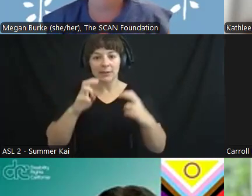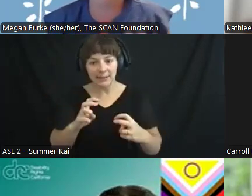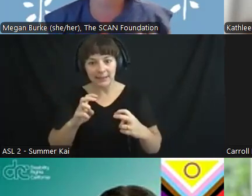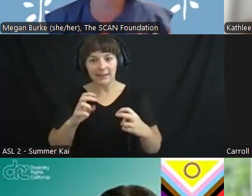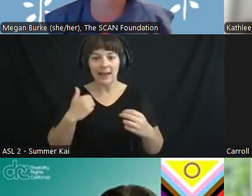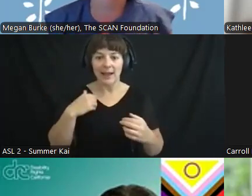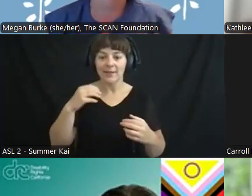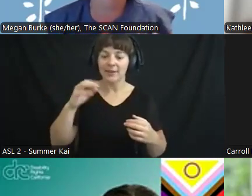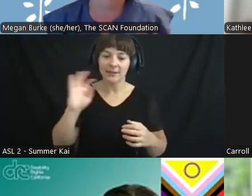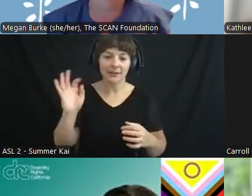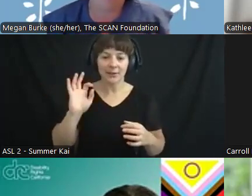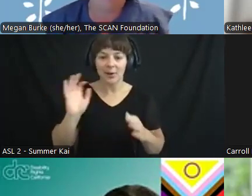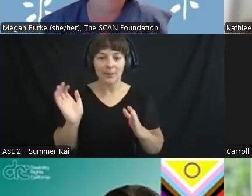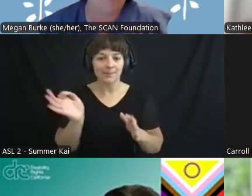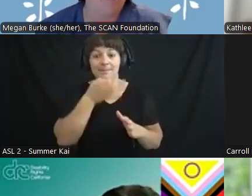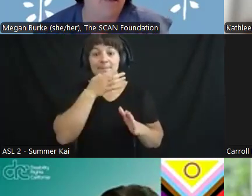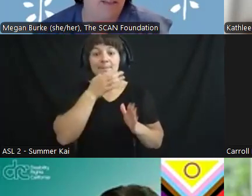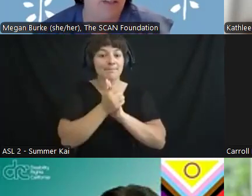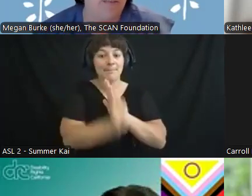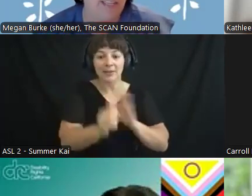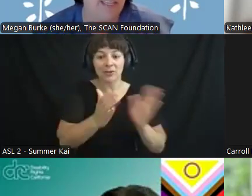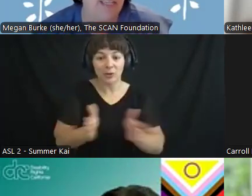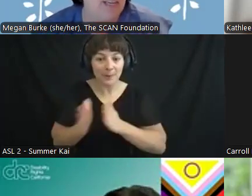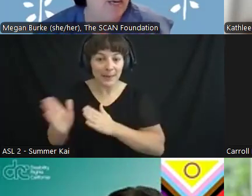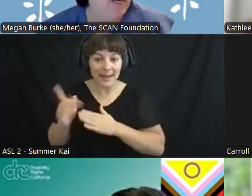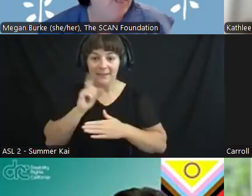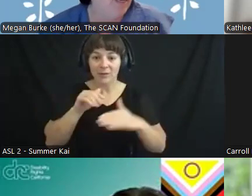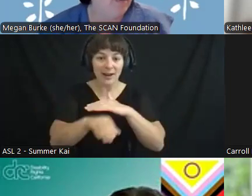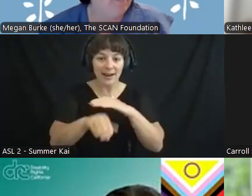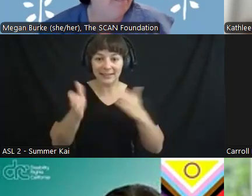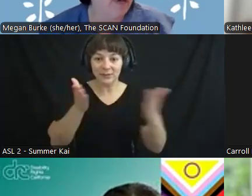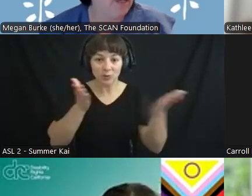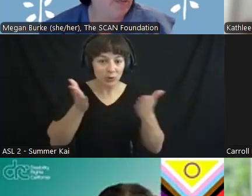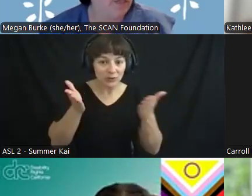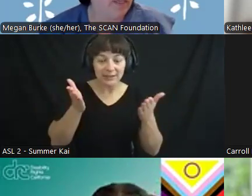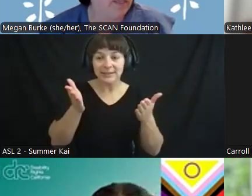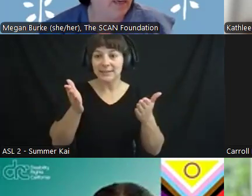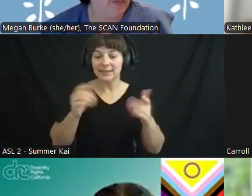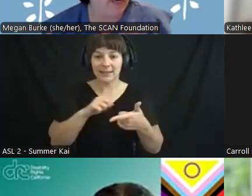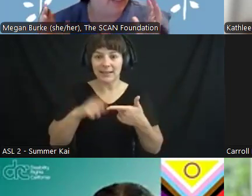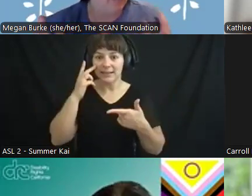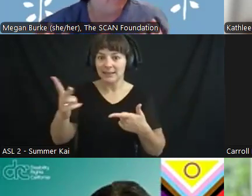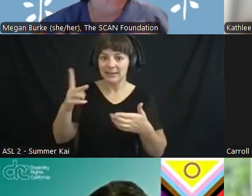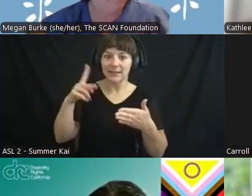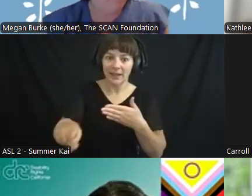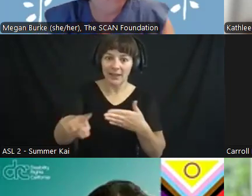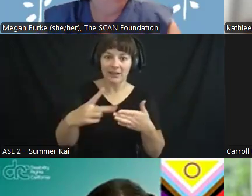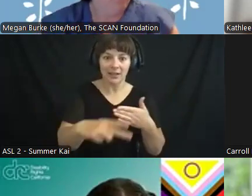master plans that have prioritized access to services, it just really seemed like